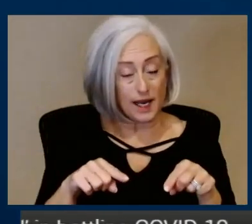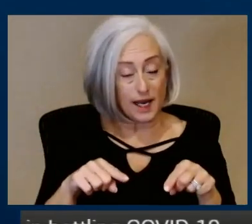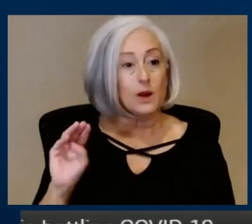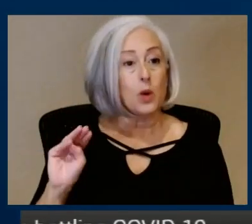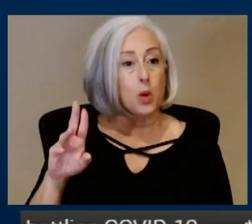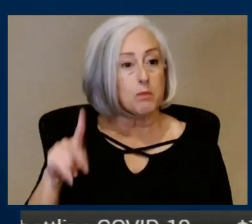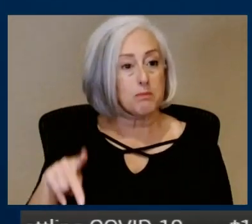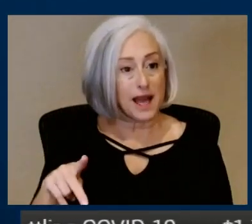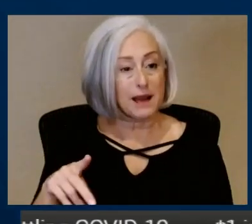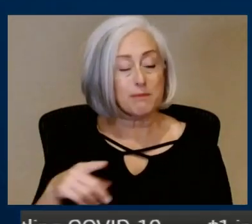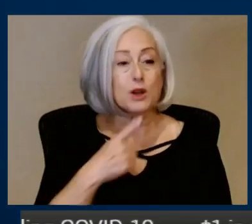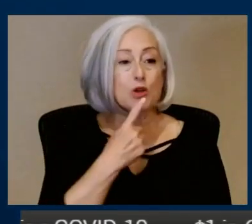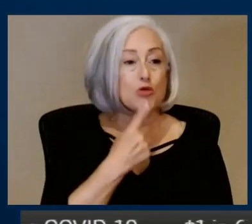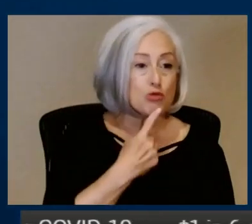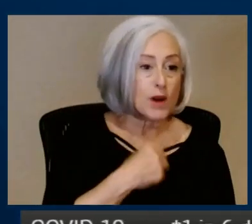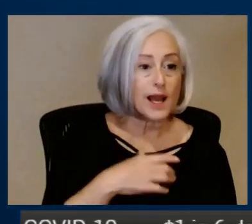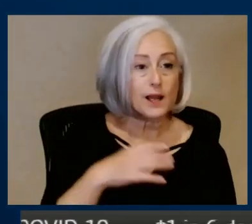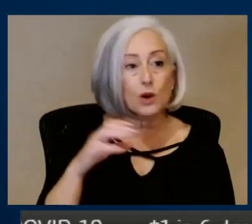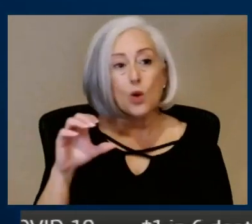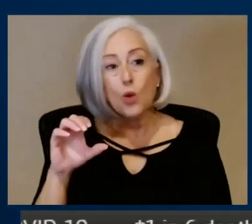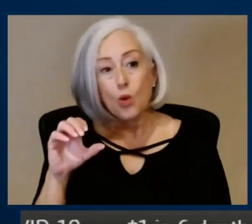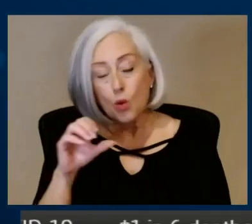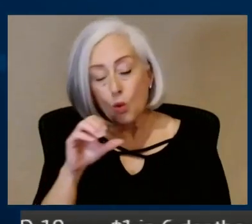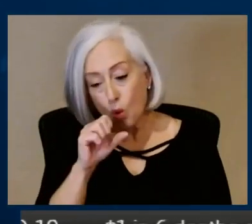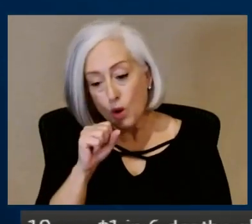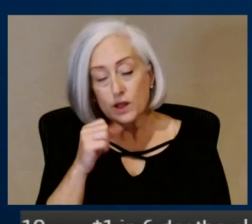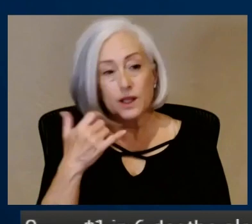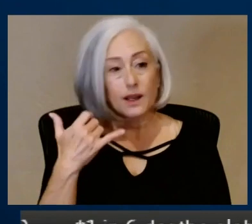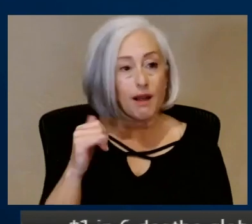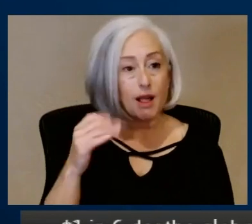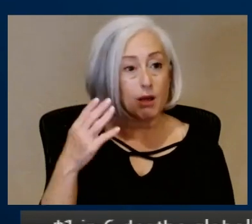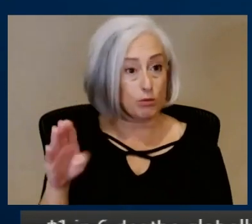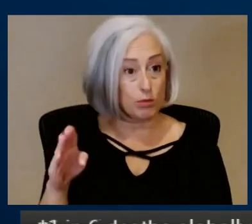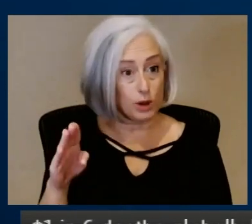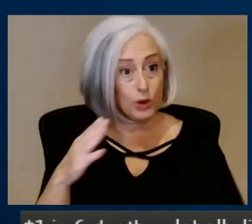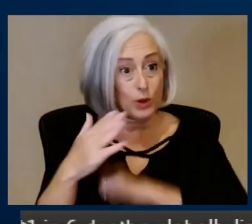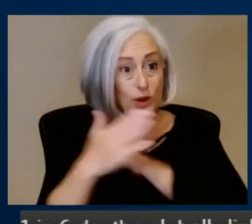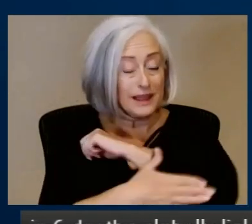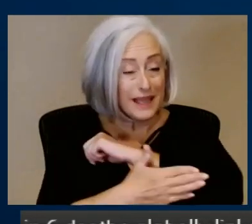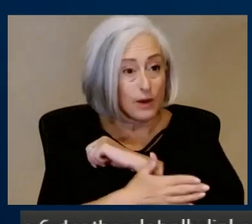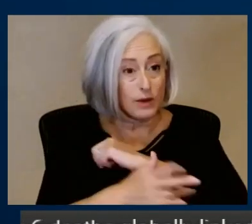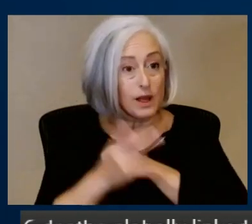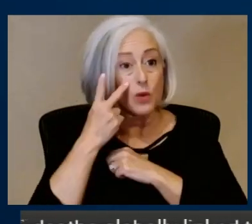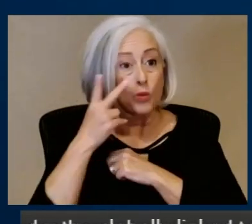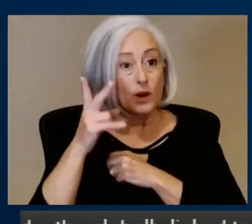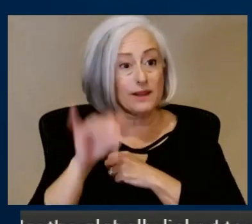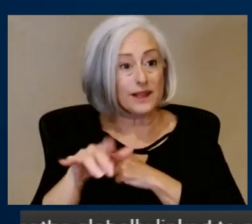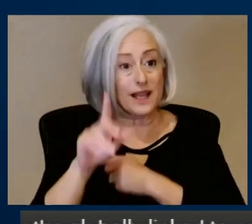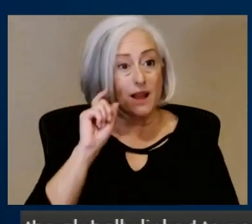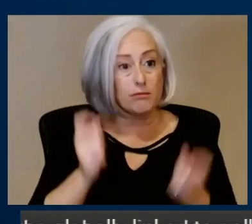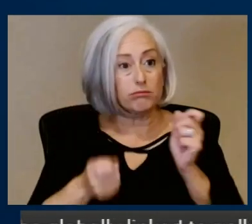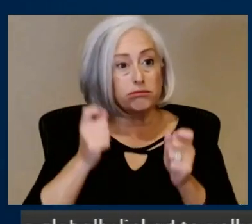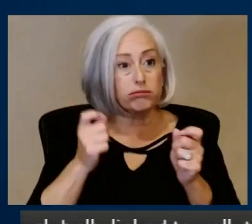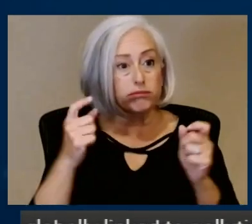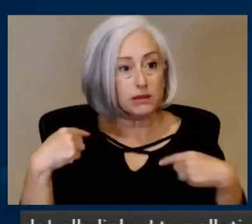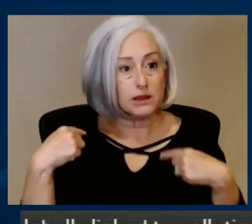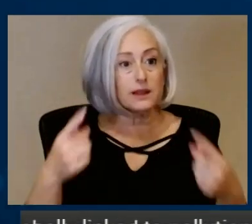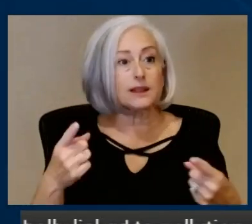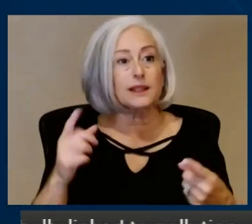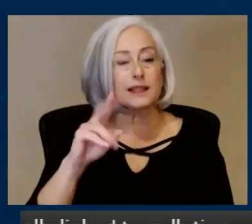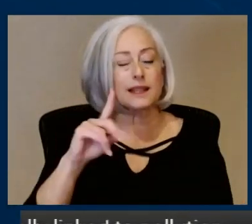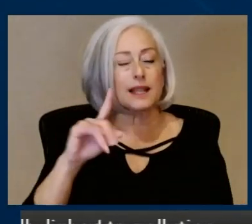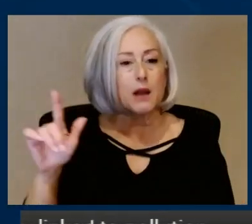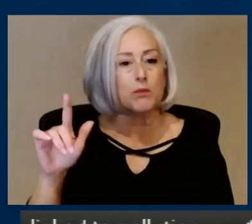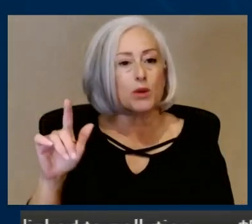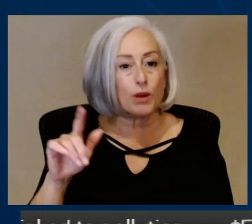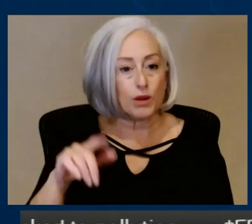red, orange, yellow, and blue counties, we have really seen this take off since mid-April. The upper left pie chart